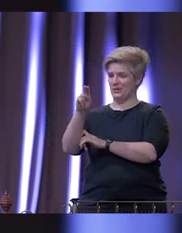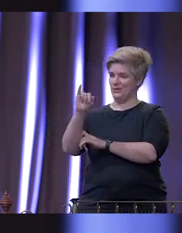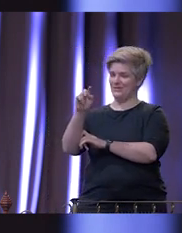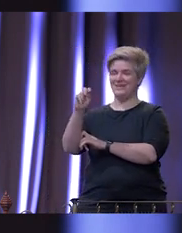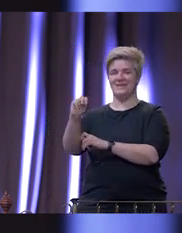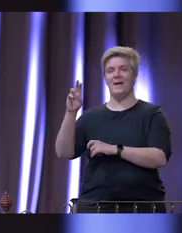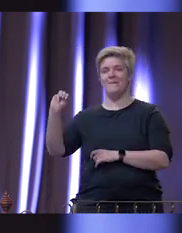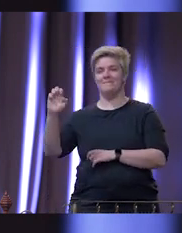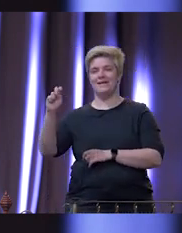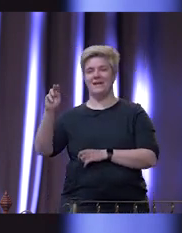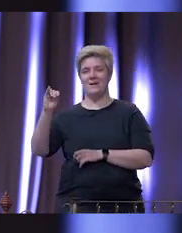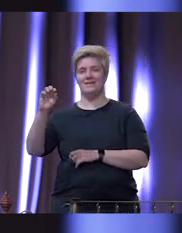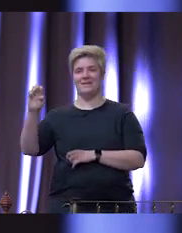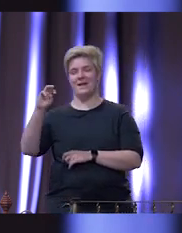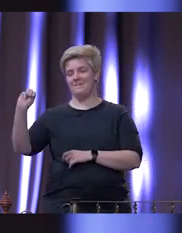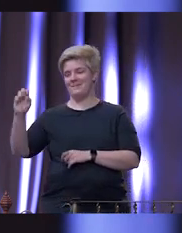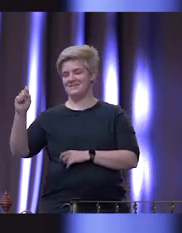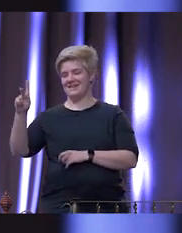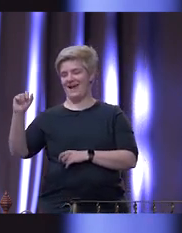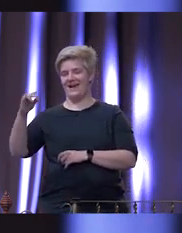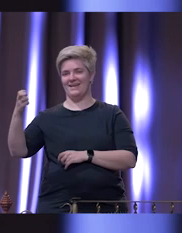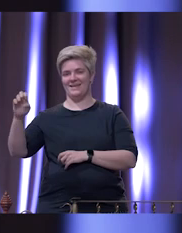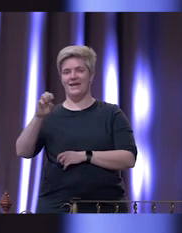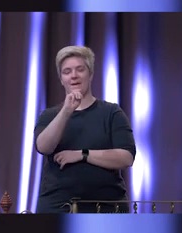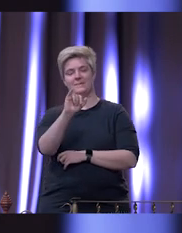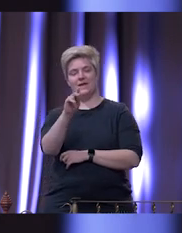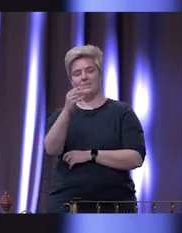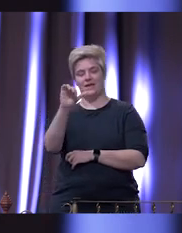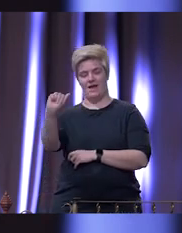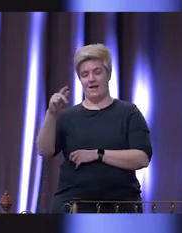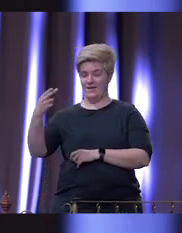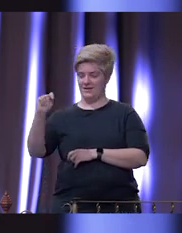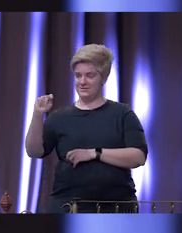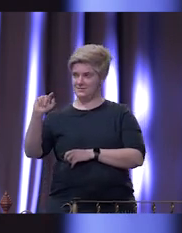Musqueam, Menominee, Meskaki, Miamia,